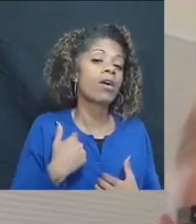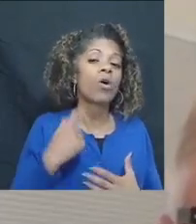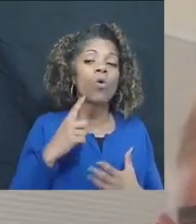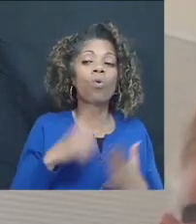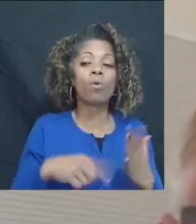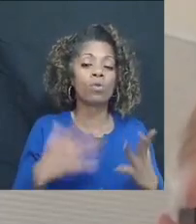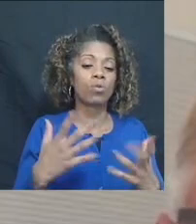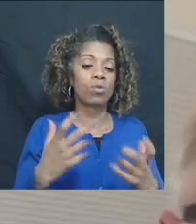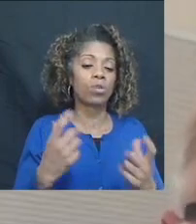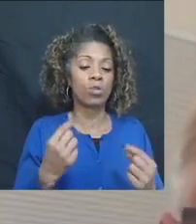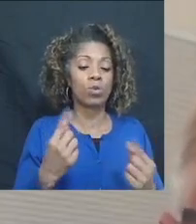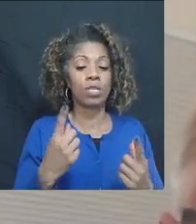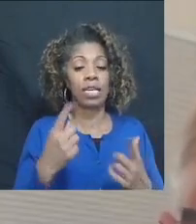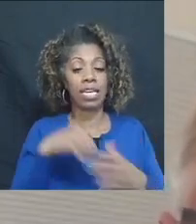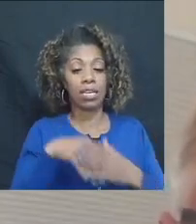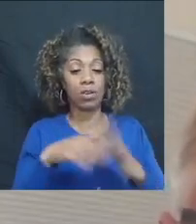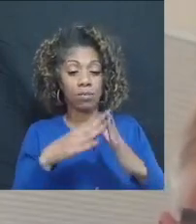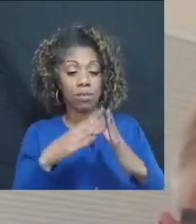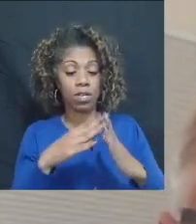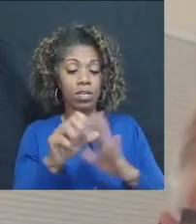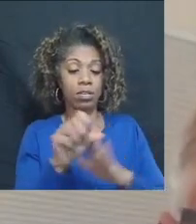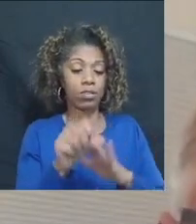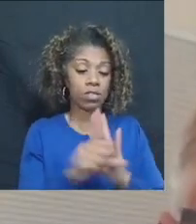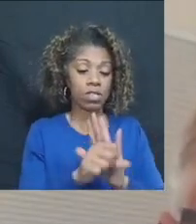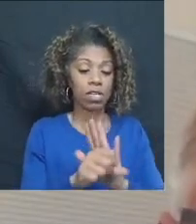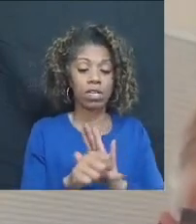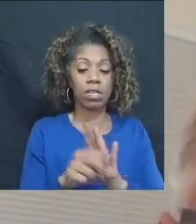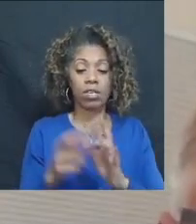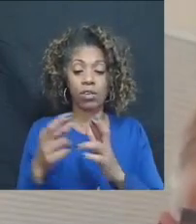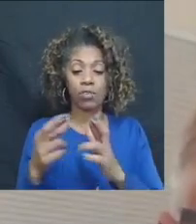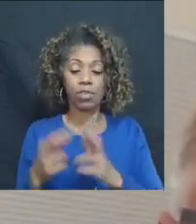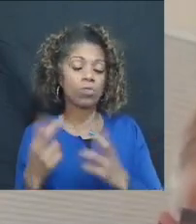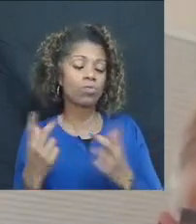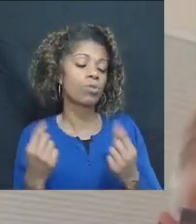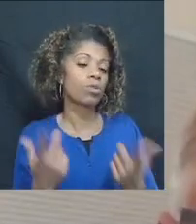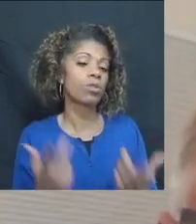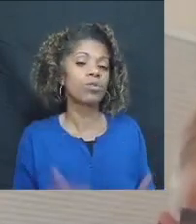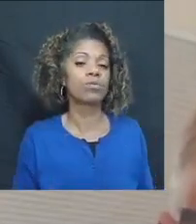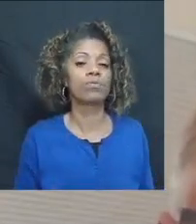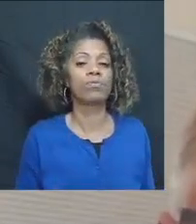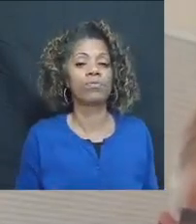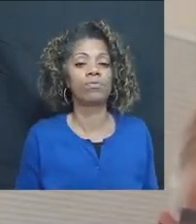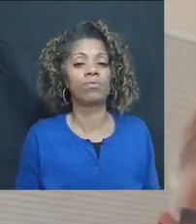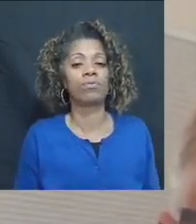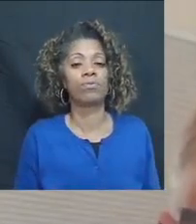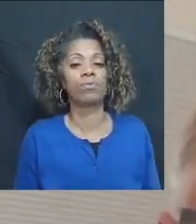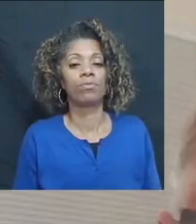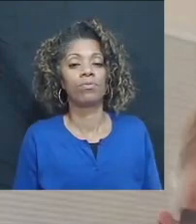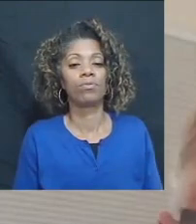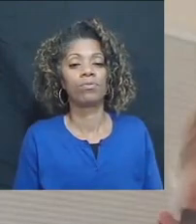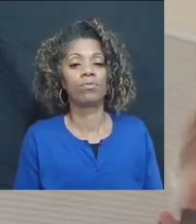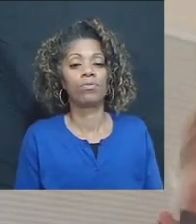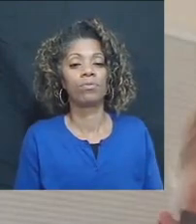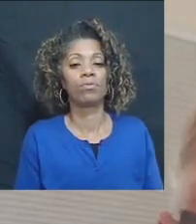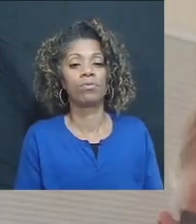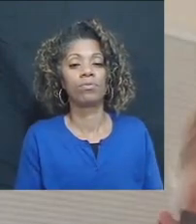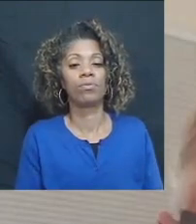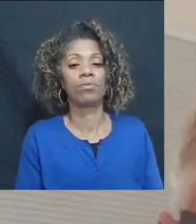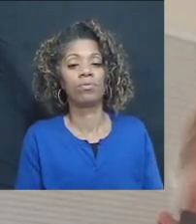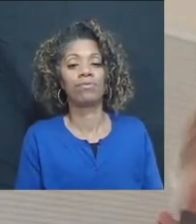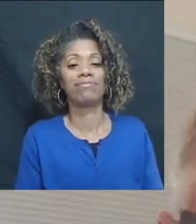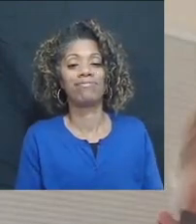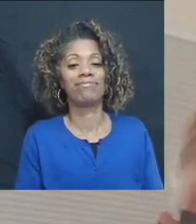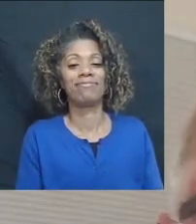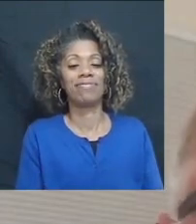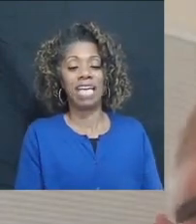in your community or in your state or your region? You know, I would view it a bit like pandemic preparedness